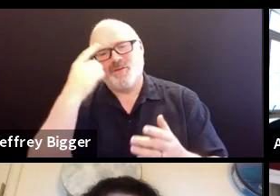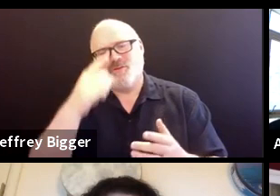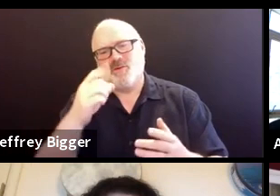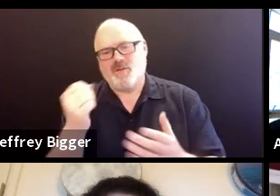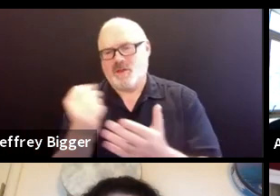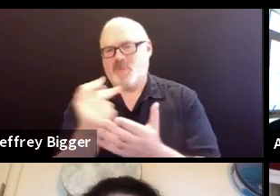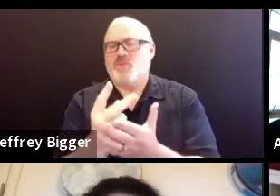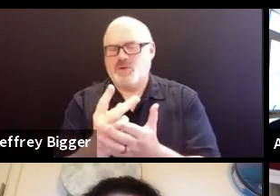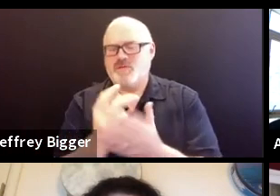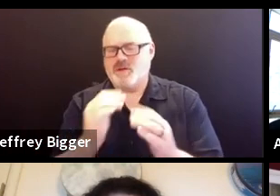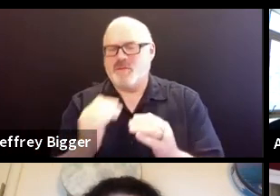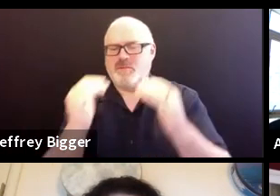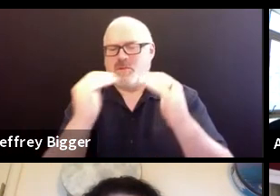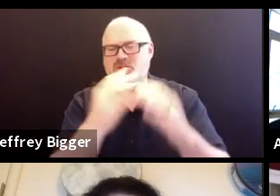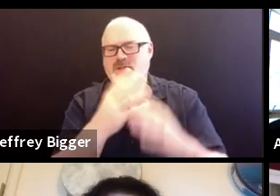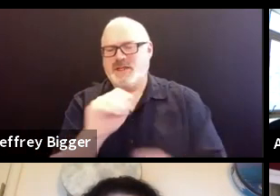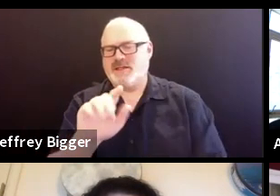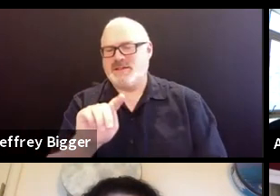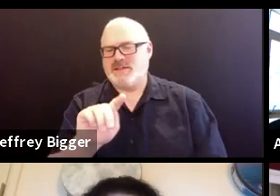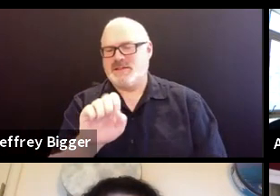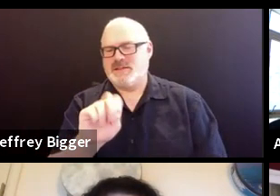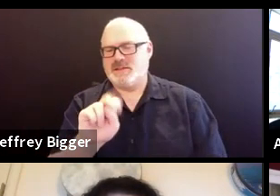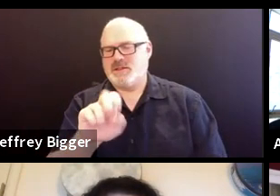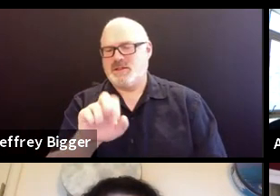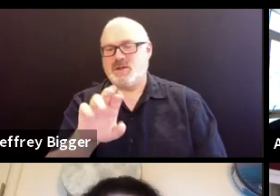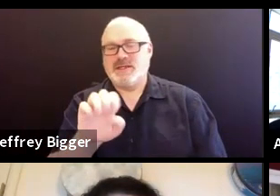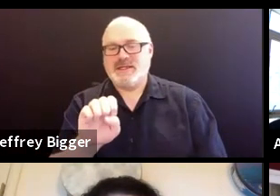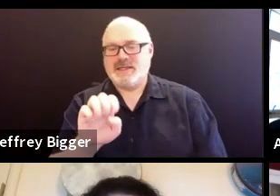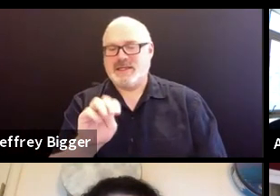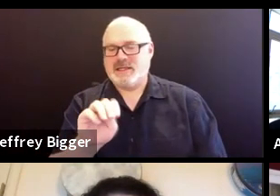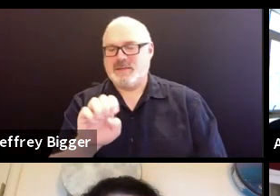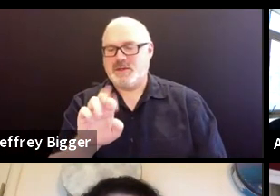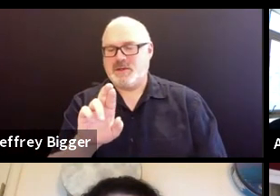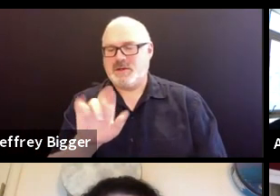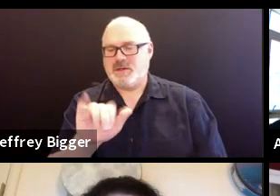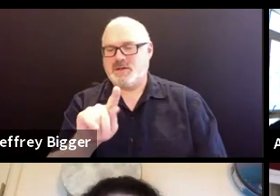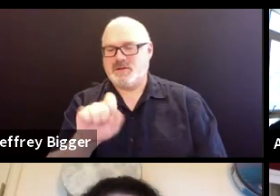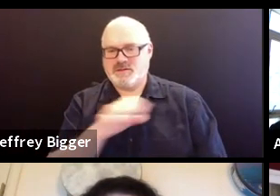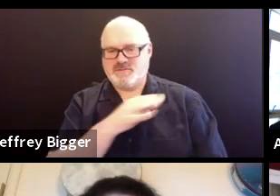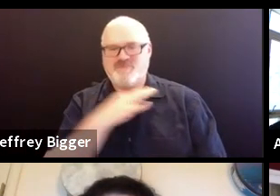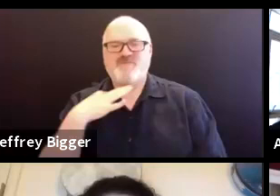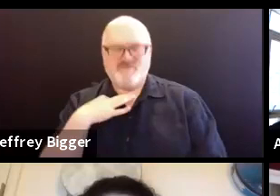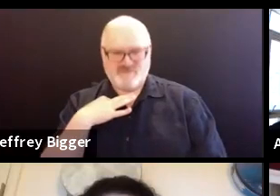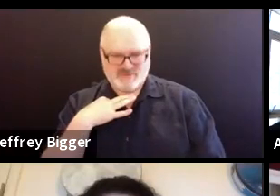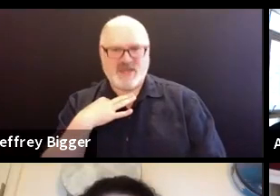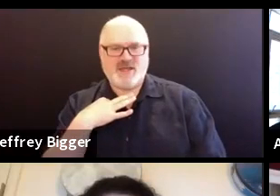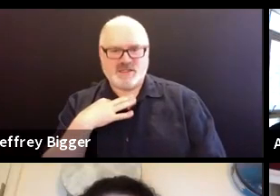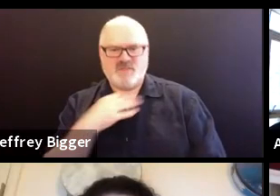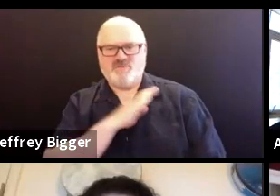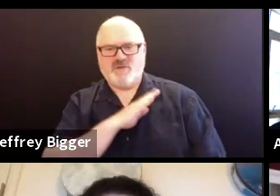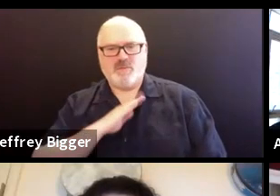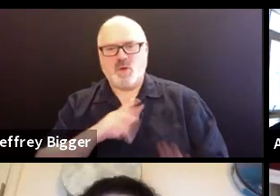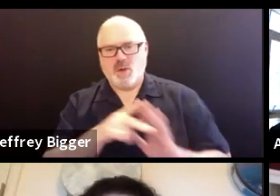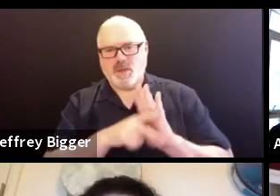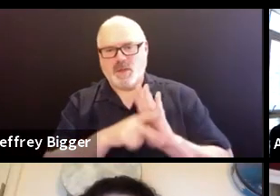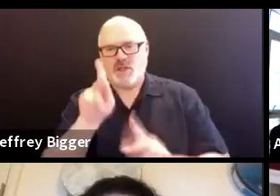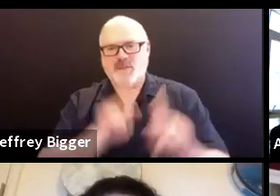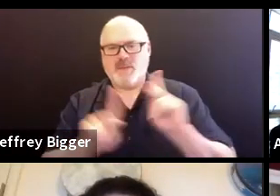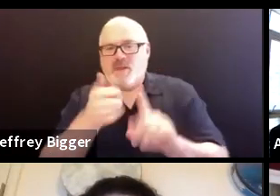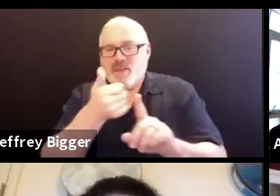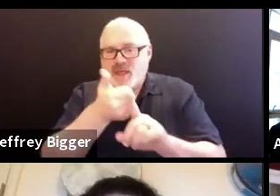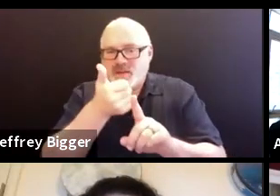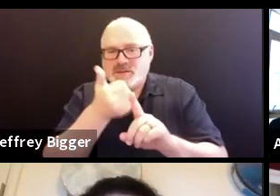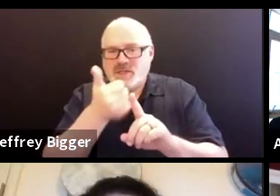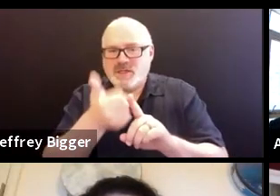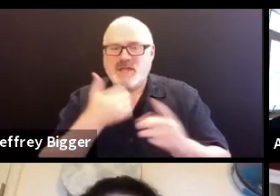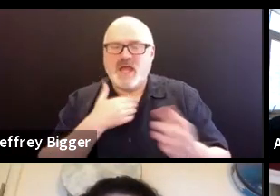approval on promotion and tenure. Emeritus faculty by Board of Policy are faculty members who have